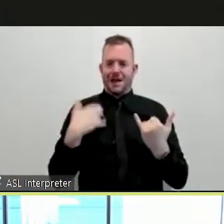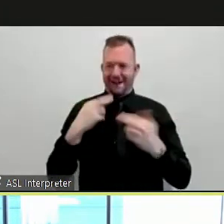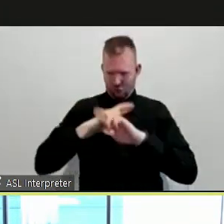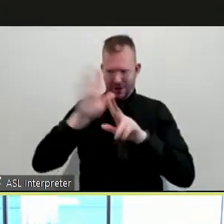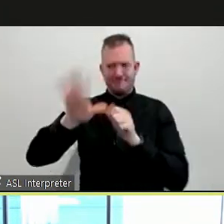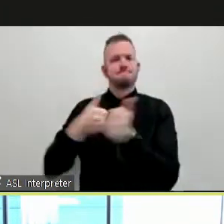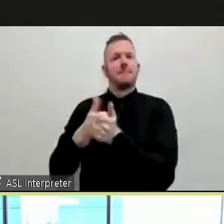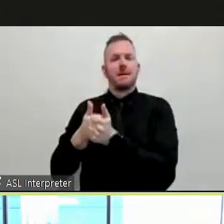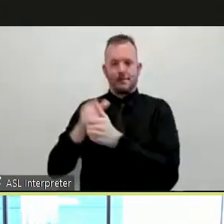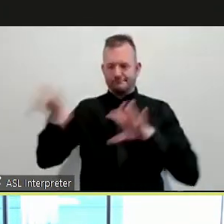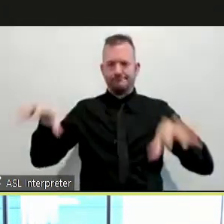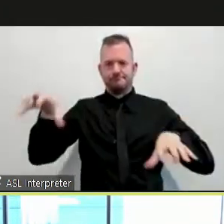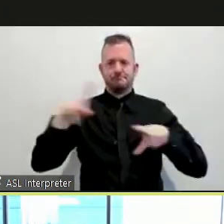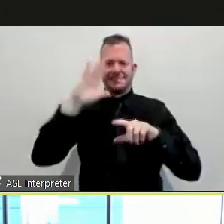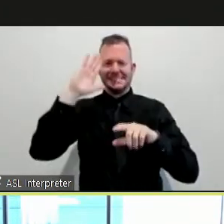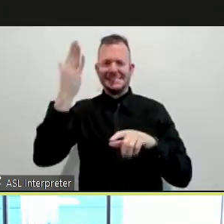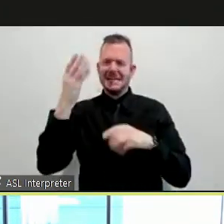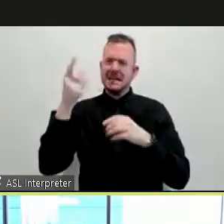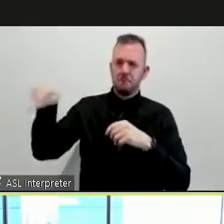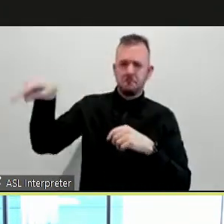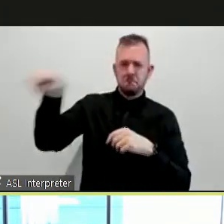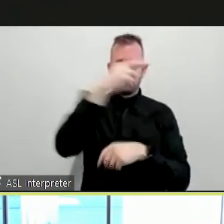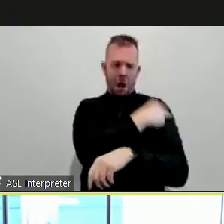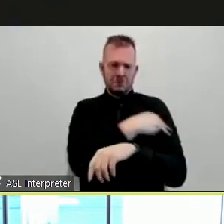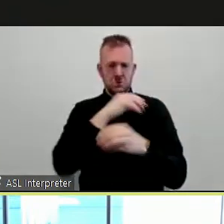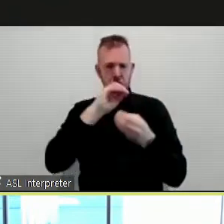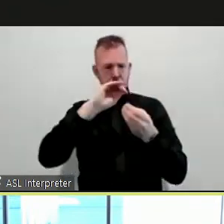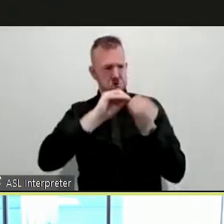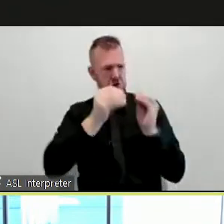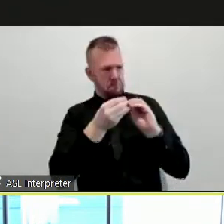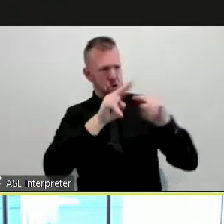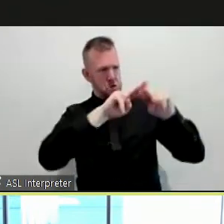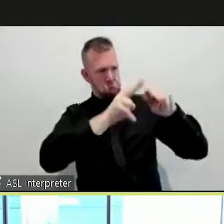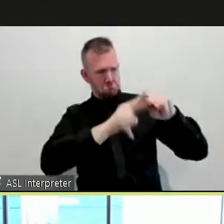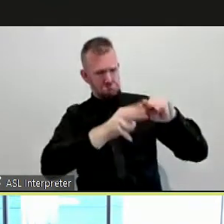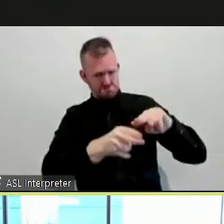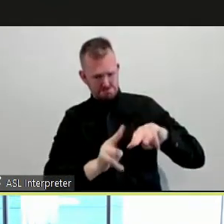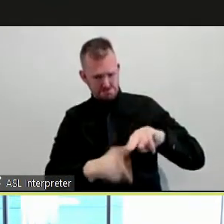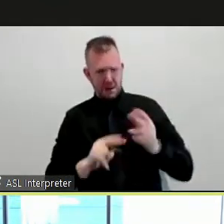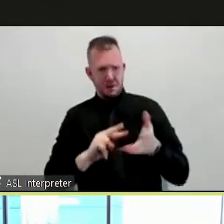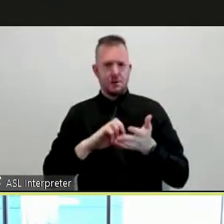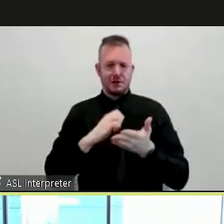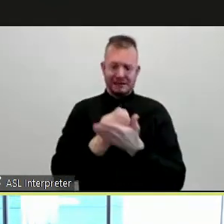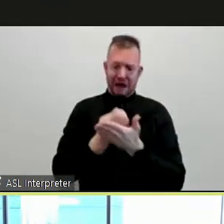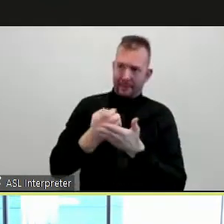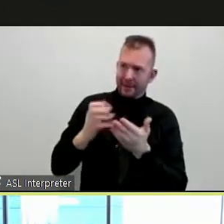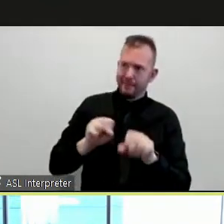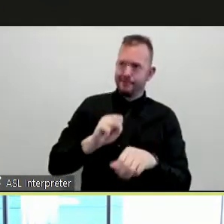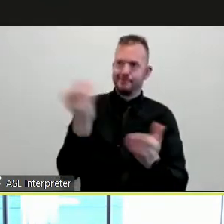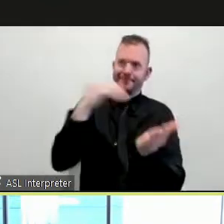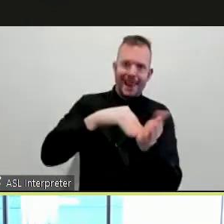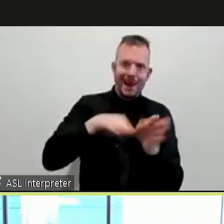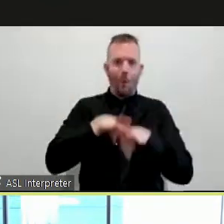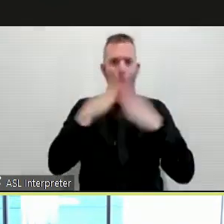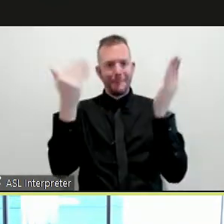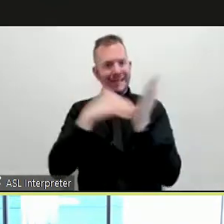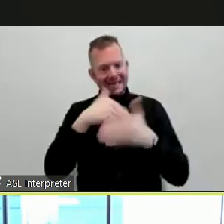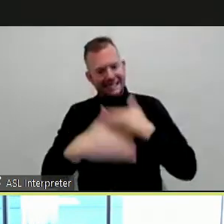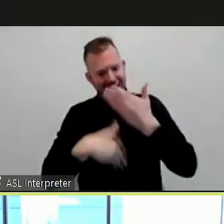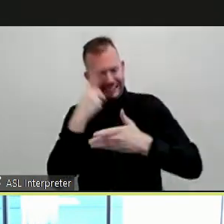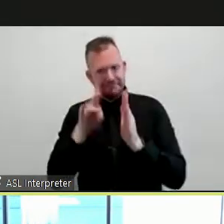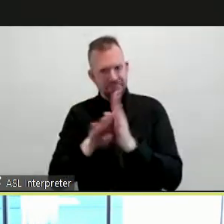to do what we could to make sure that we open up the economy to the extent possible while maintaining our